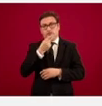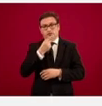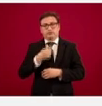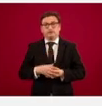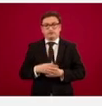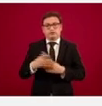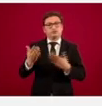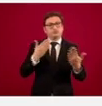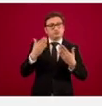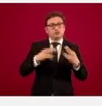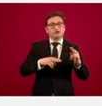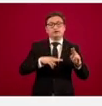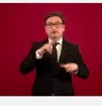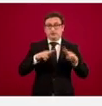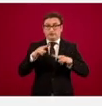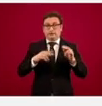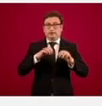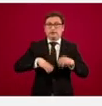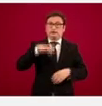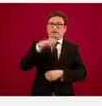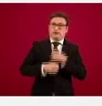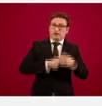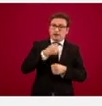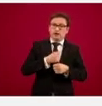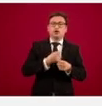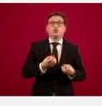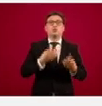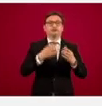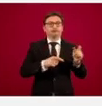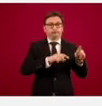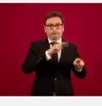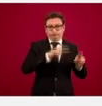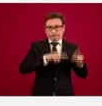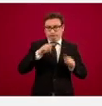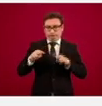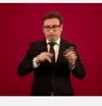as regarding their gender or their sex. So we have